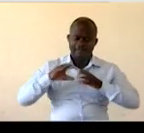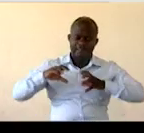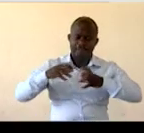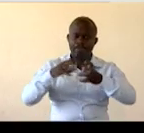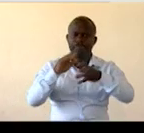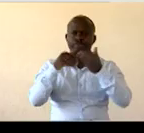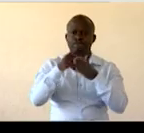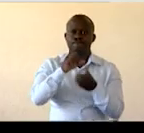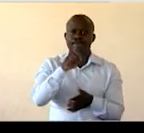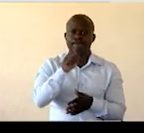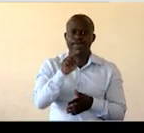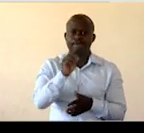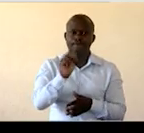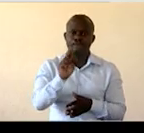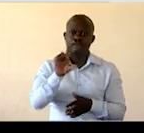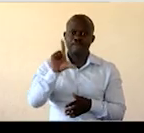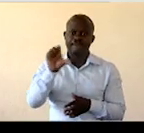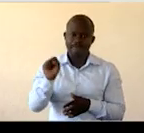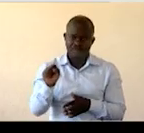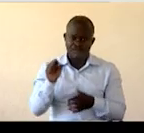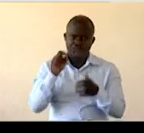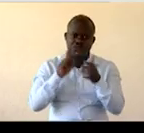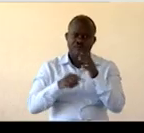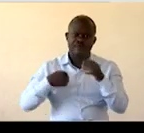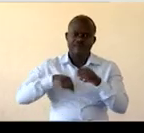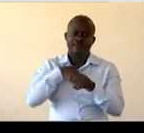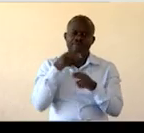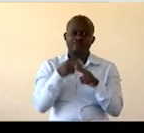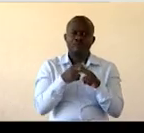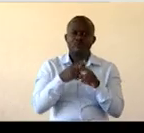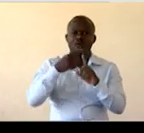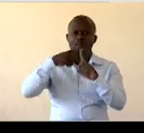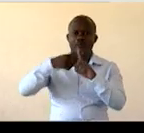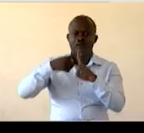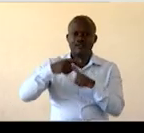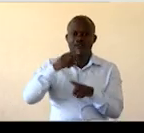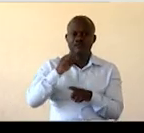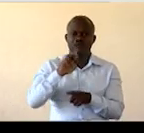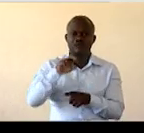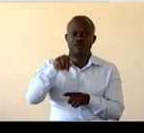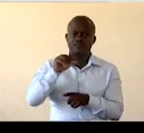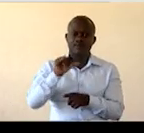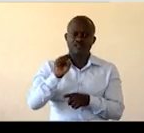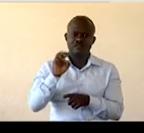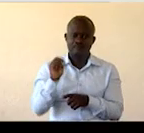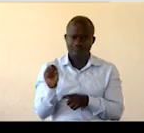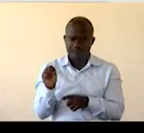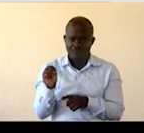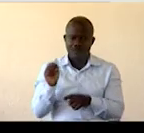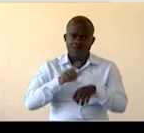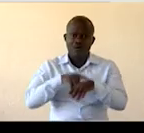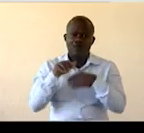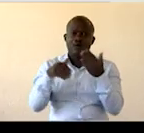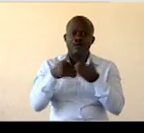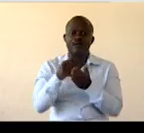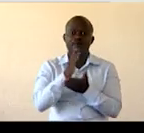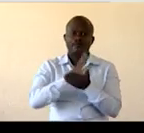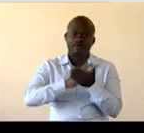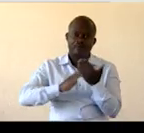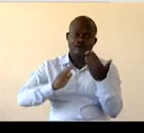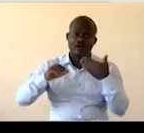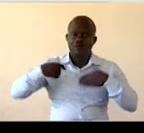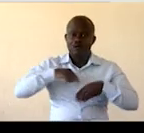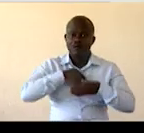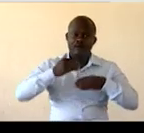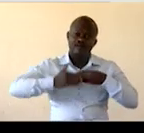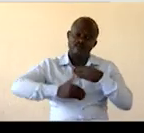the stimulus, that is what we call positive tropism. When a plant part grows away from